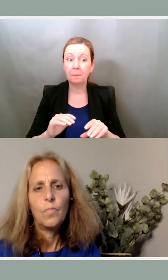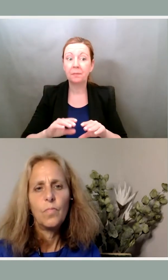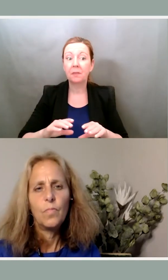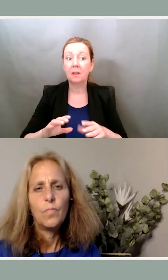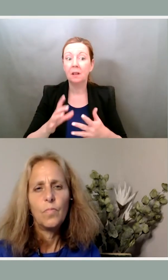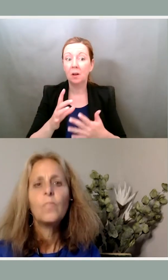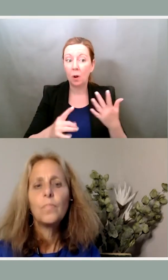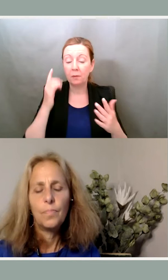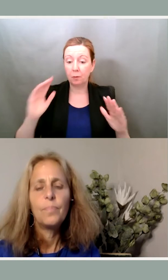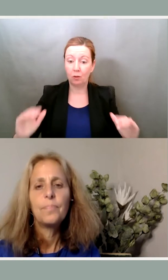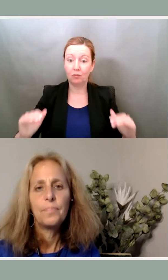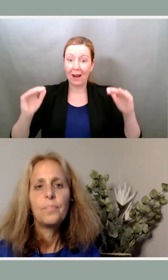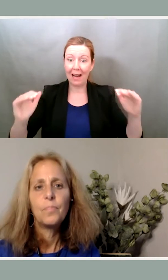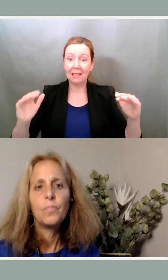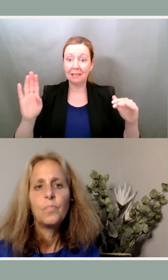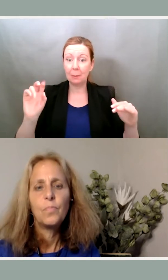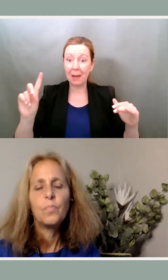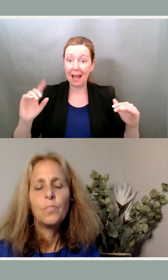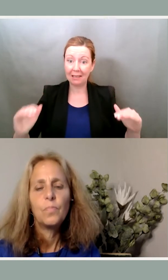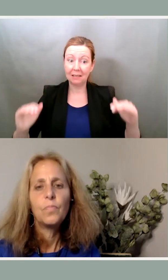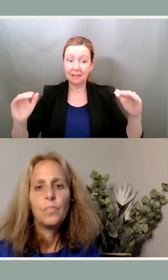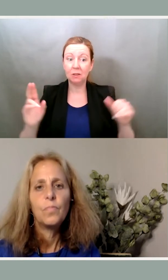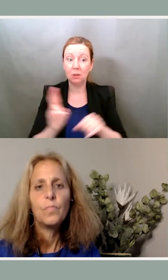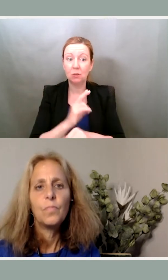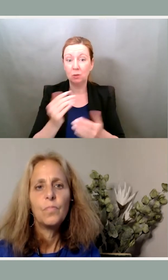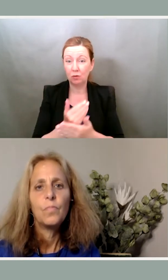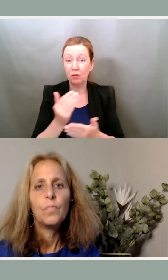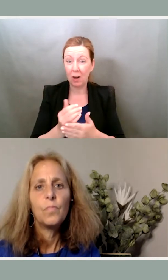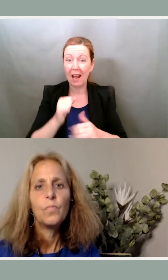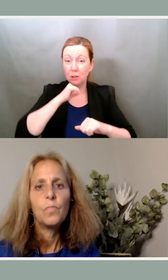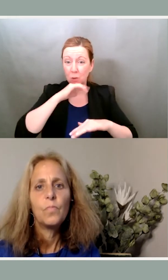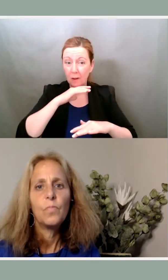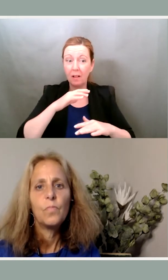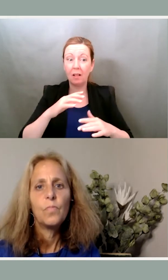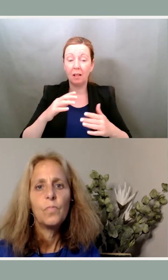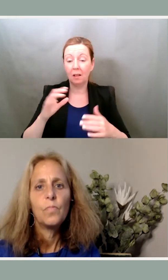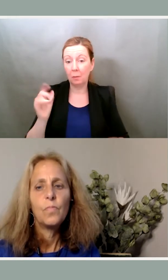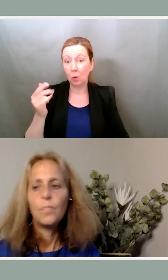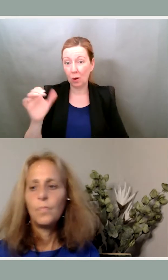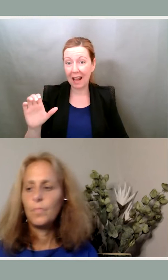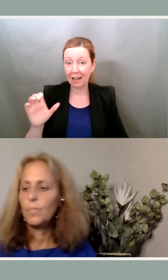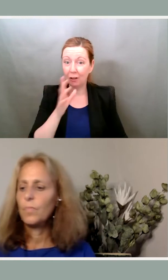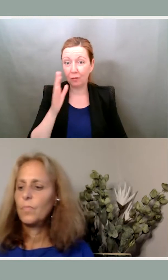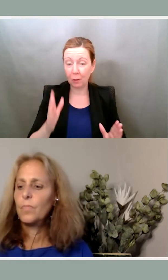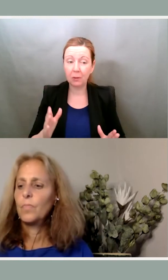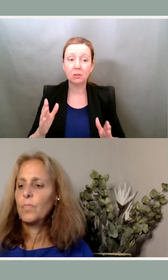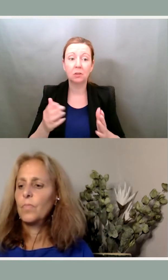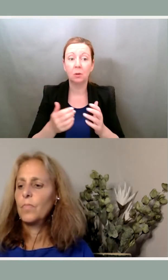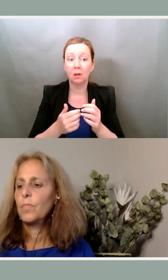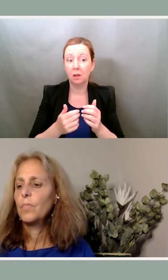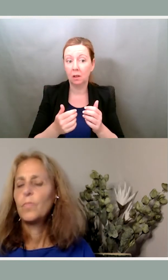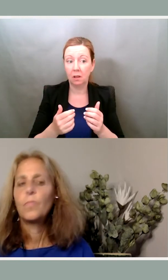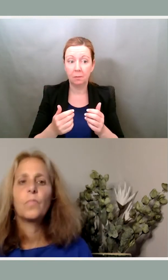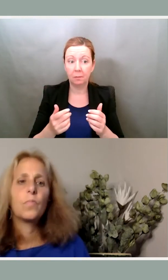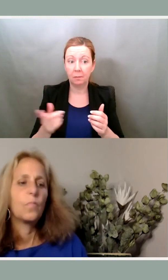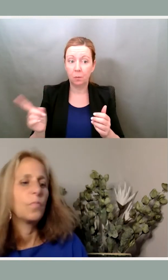raised beds so as to use fresh soil produced by organic methods, so as to avoid that where